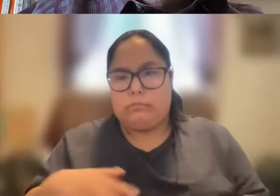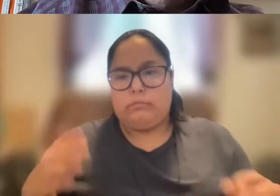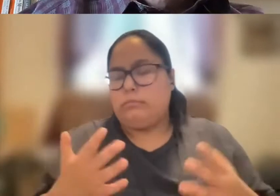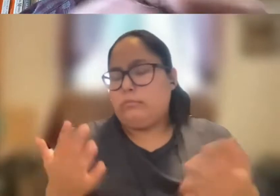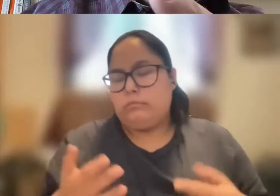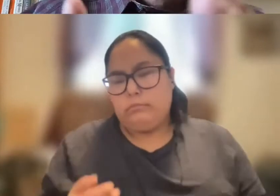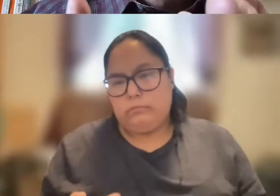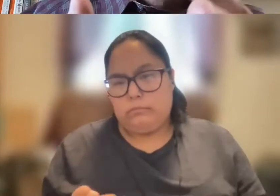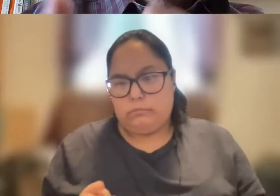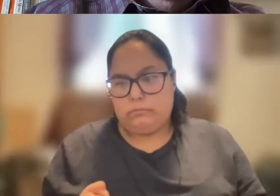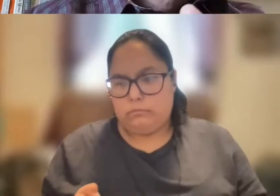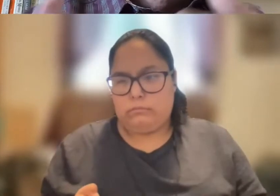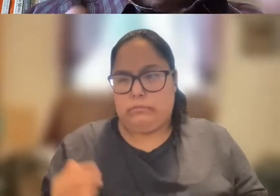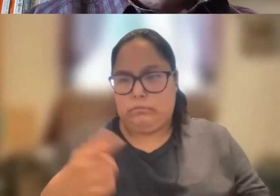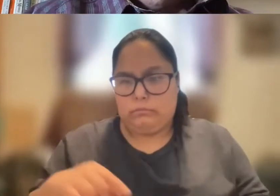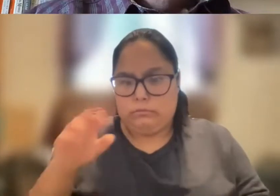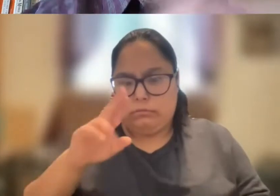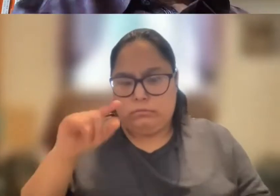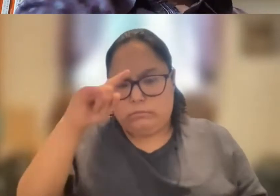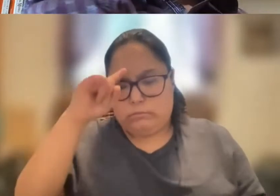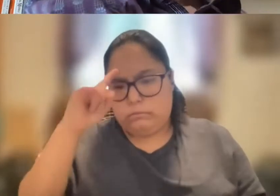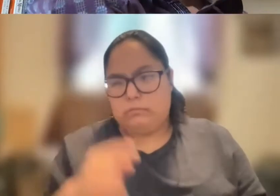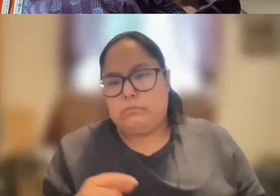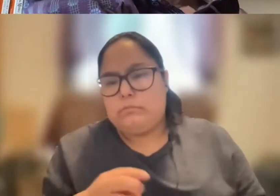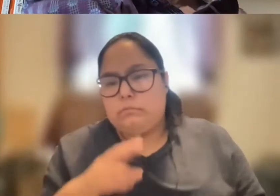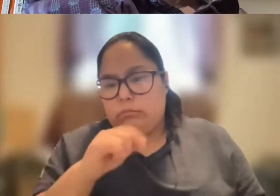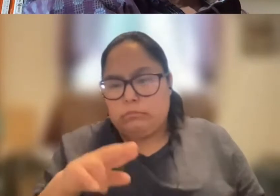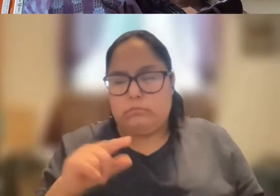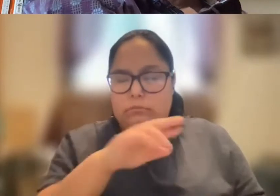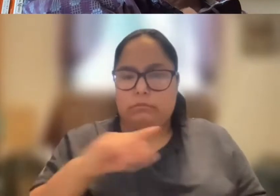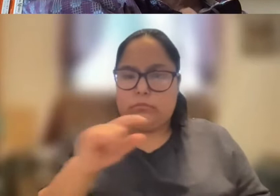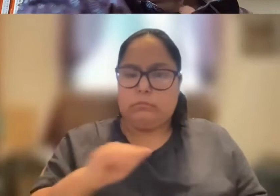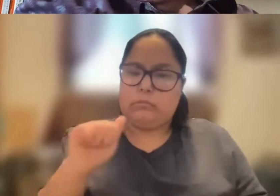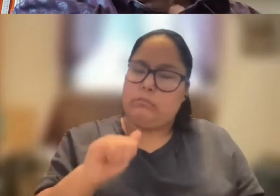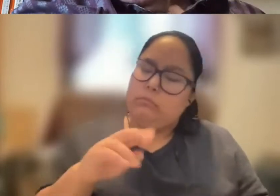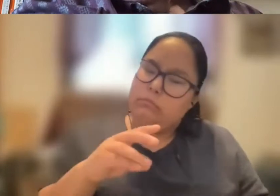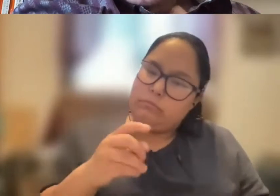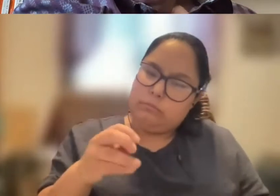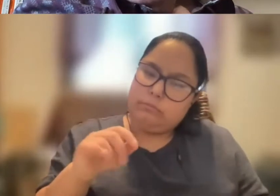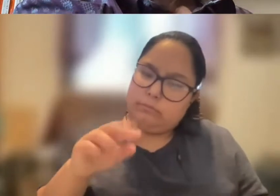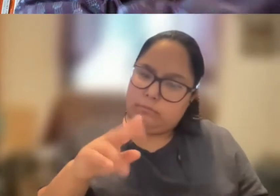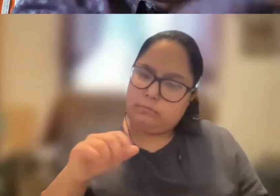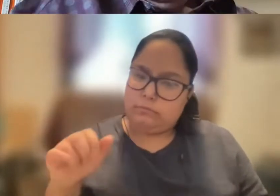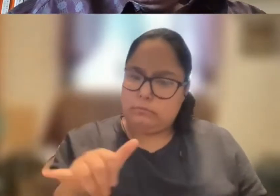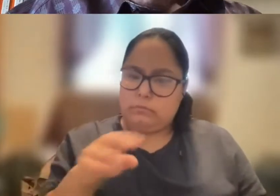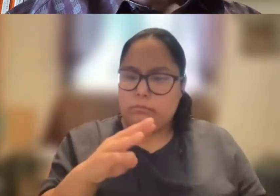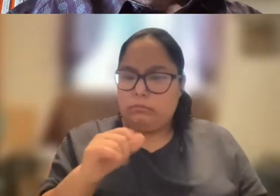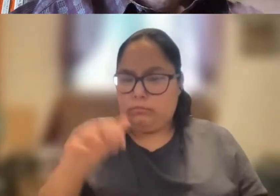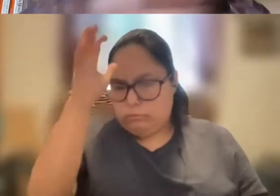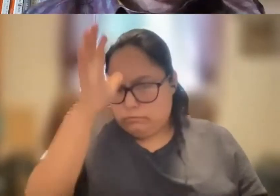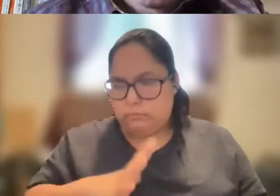was required to explain every wrongdoing by a physician to all gay men, and